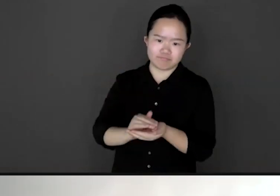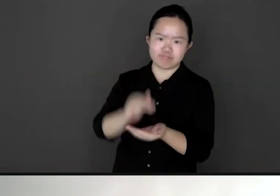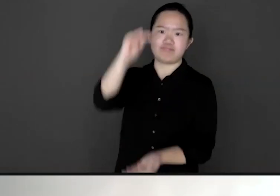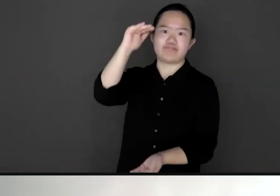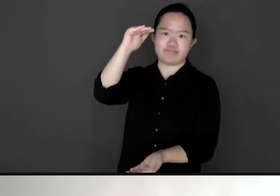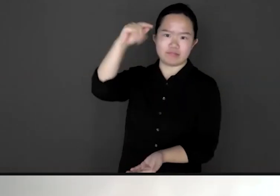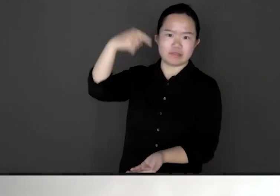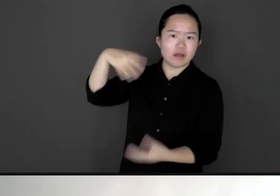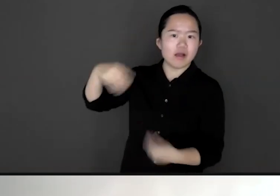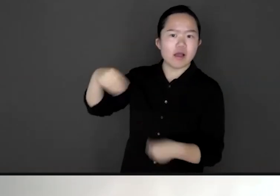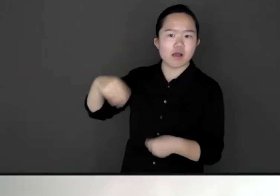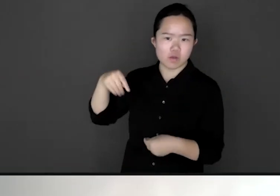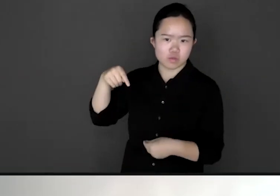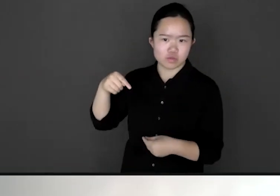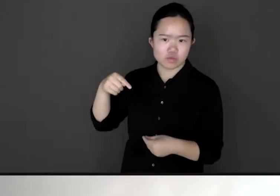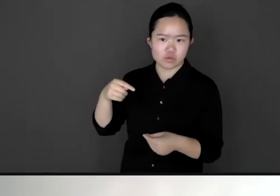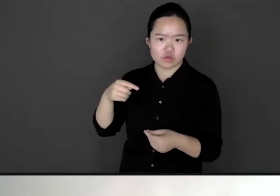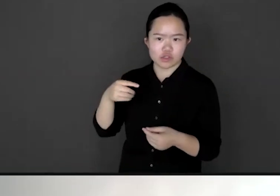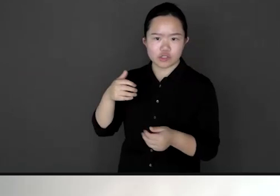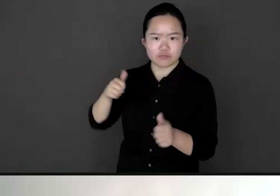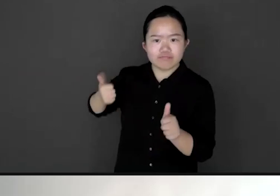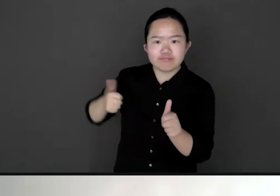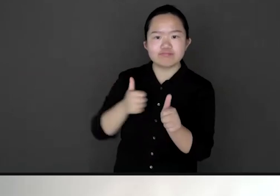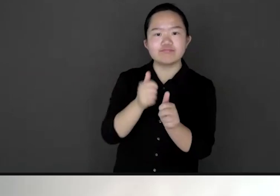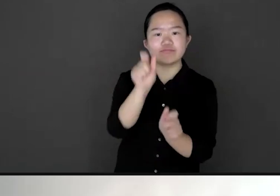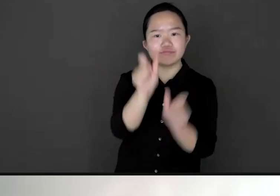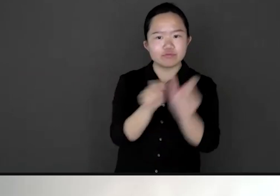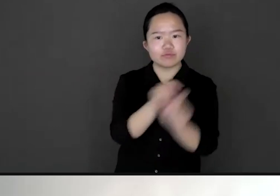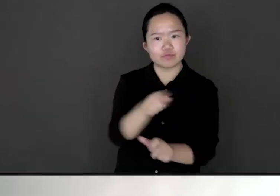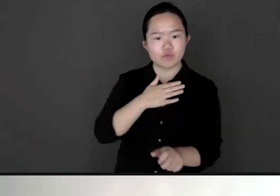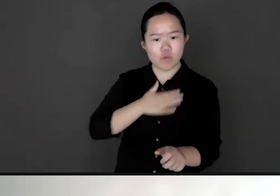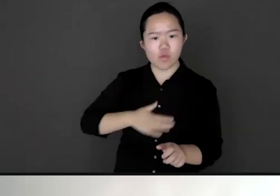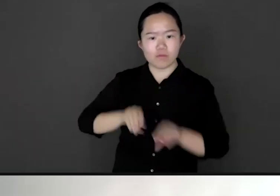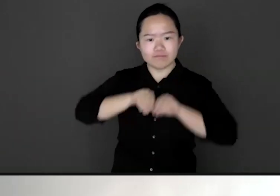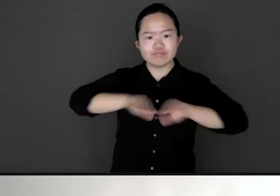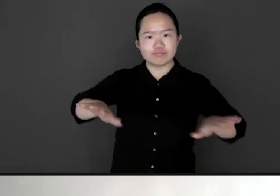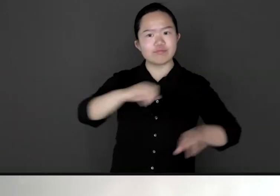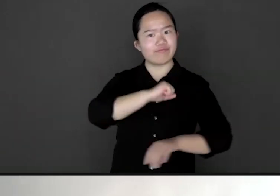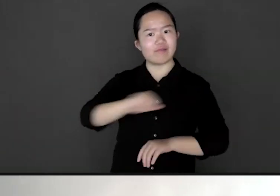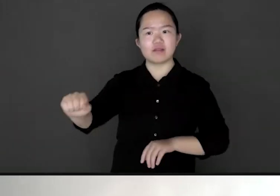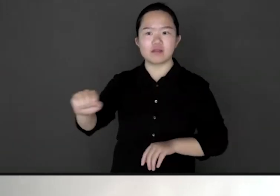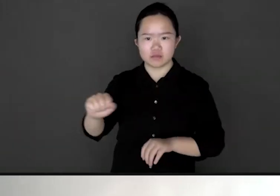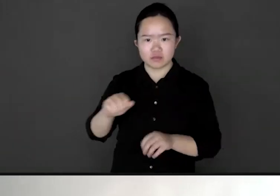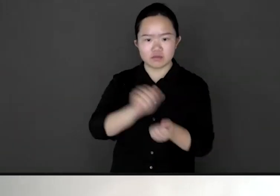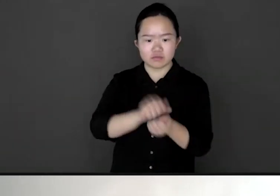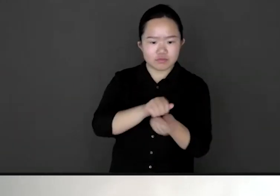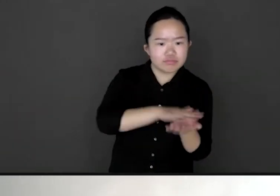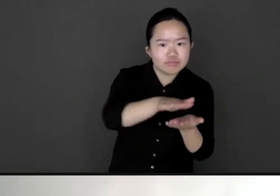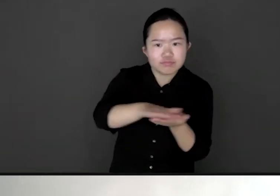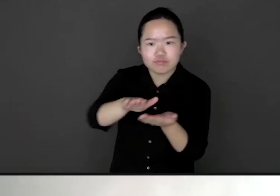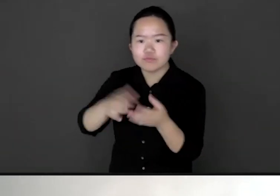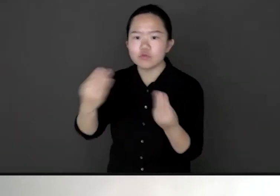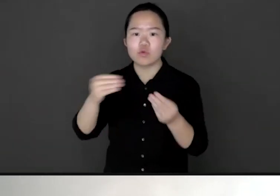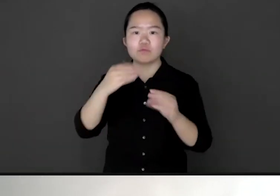put the effort. So somebody needs to take on that slack, and everybody doing everything about it doesn't matter, because yet